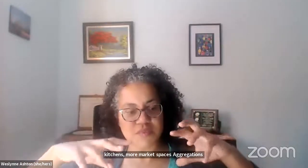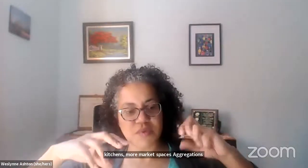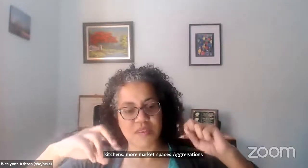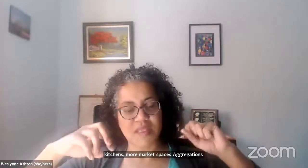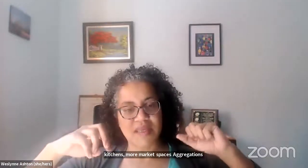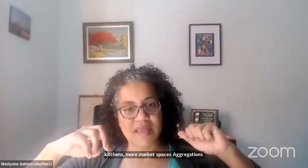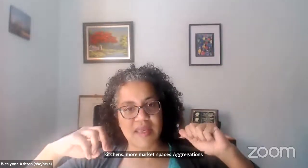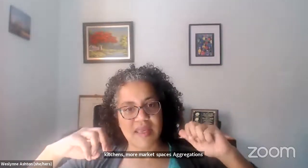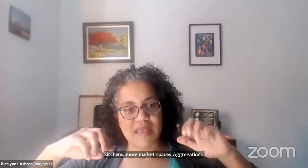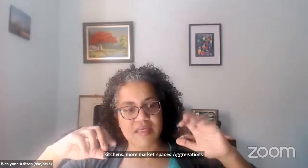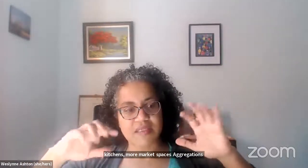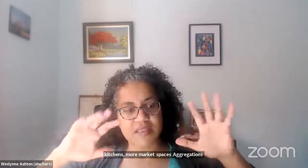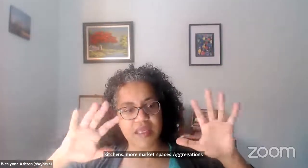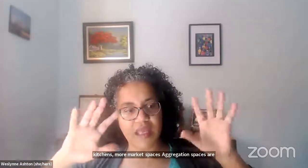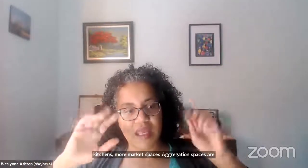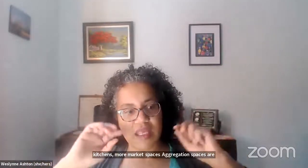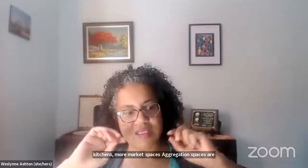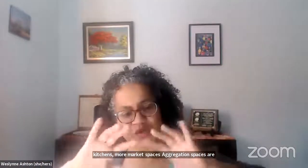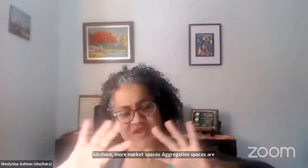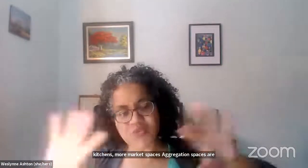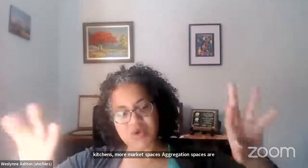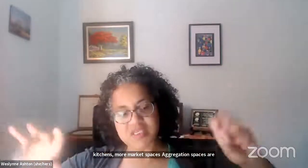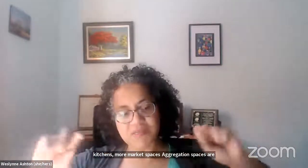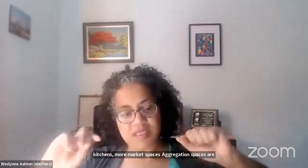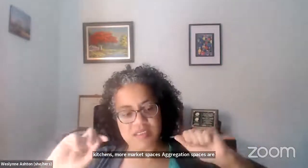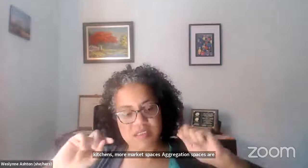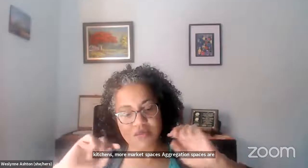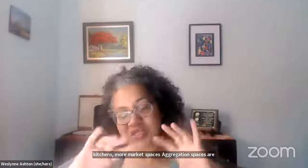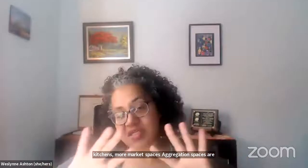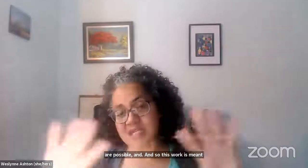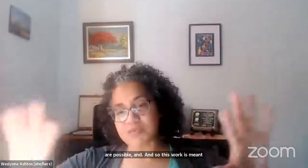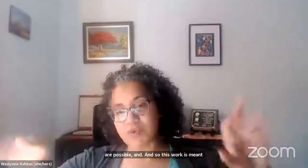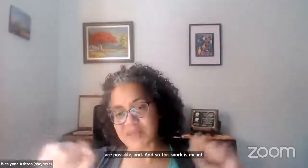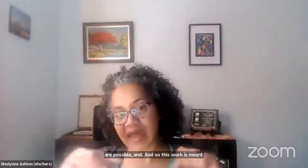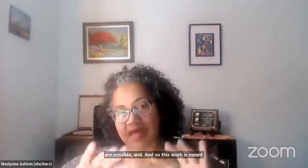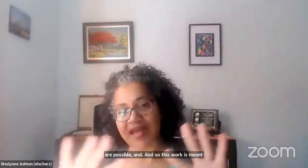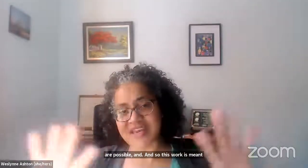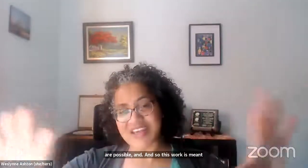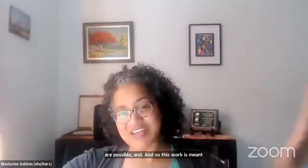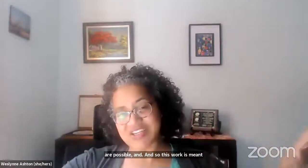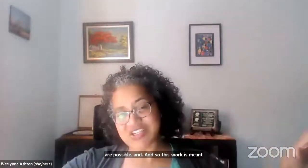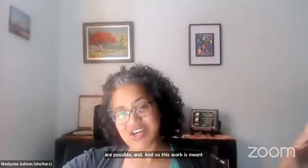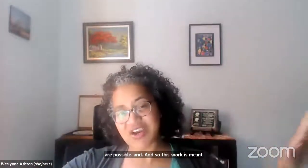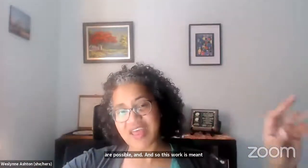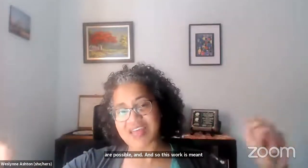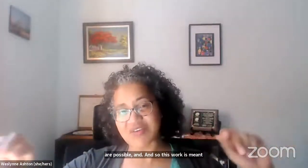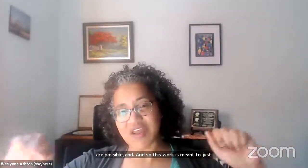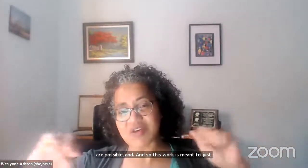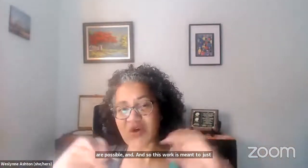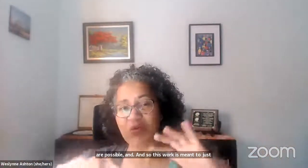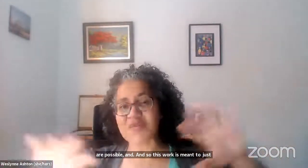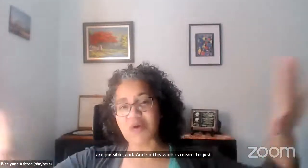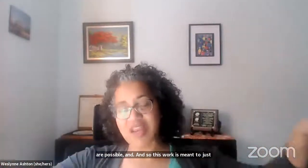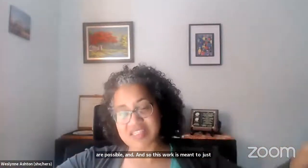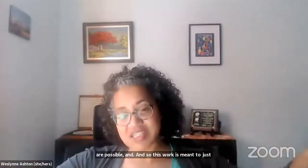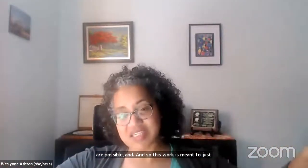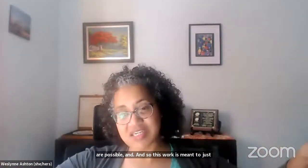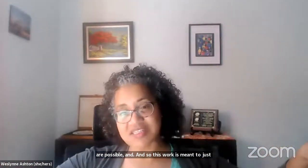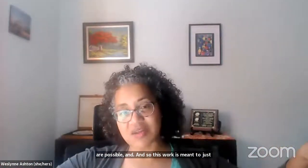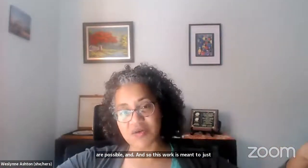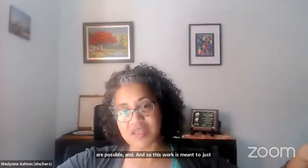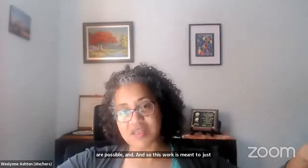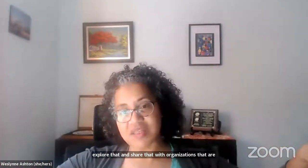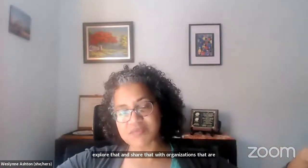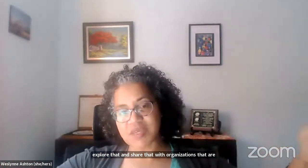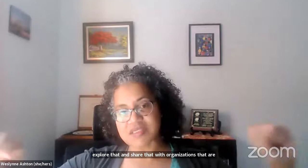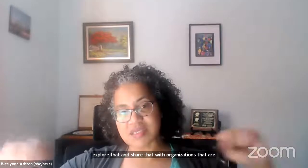are possible. And so this work is meant to just explore that and share that, right, with